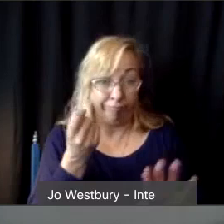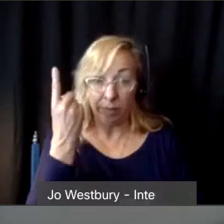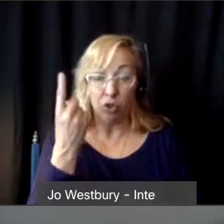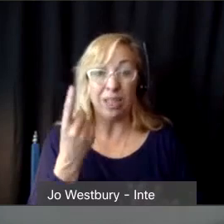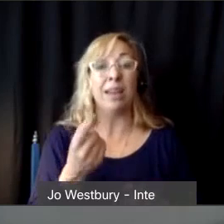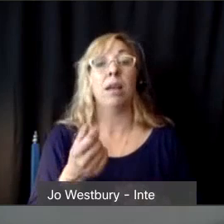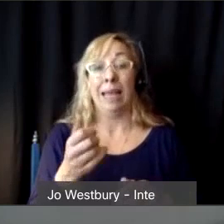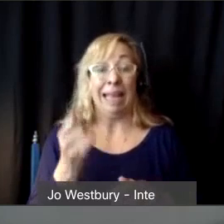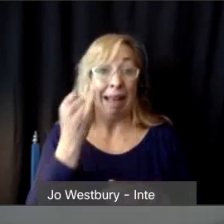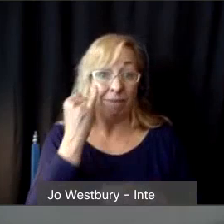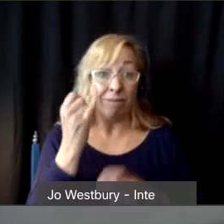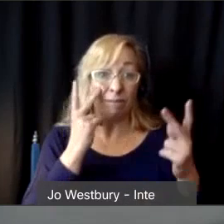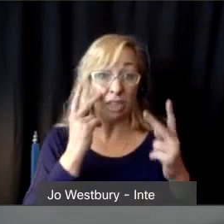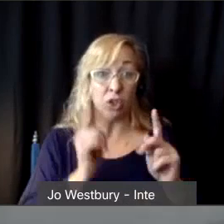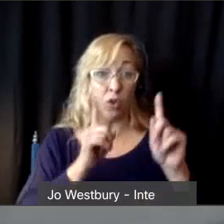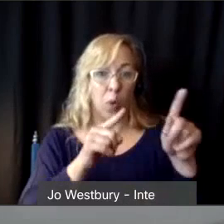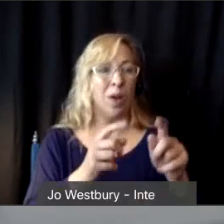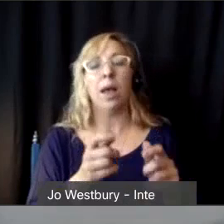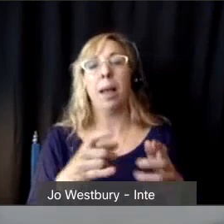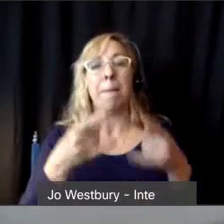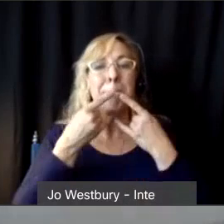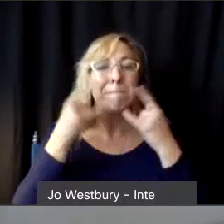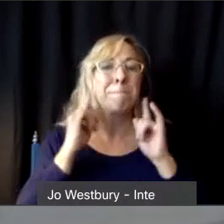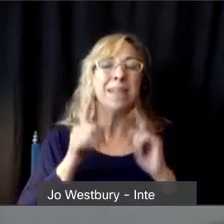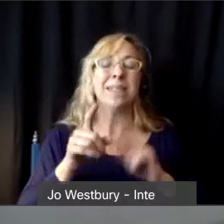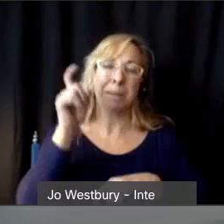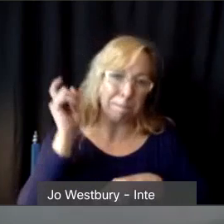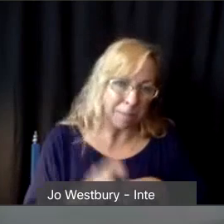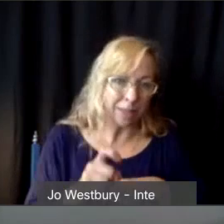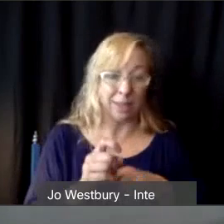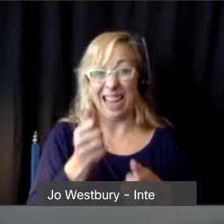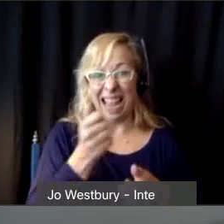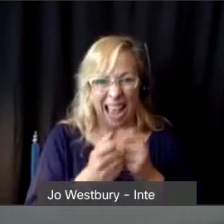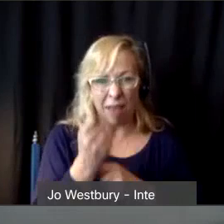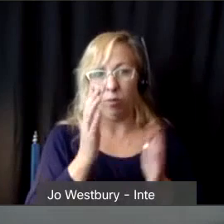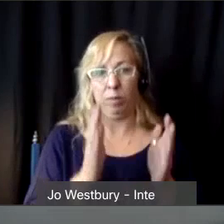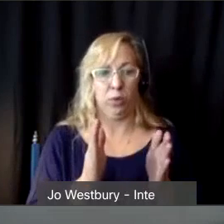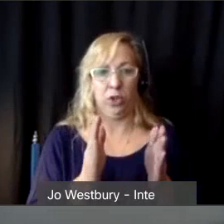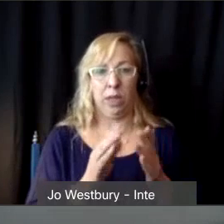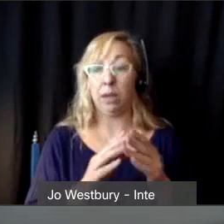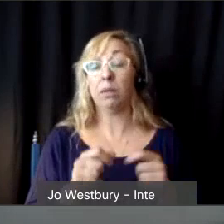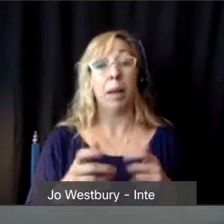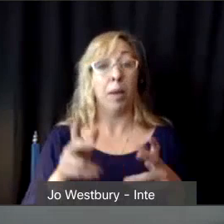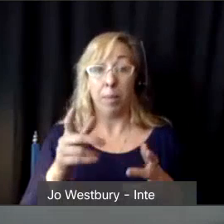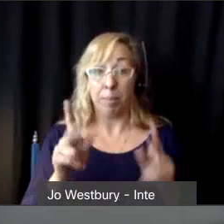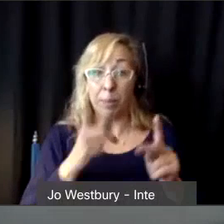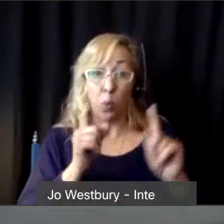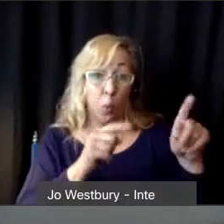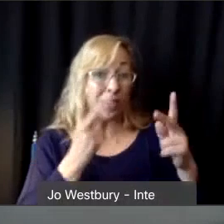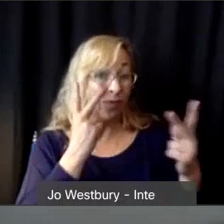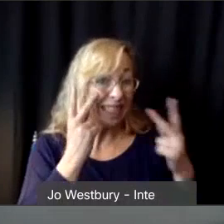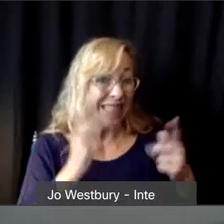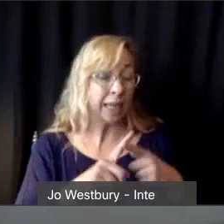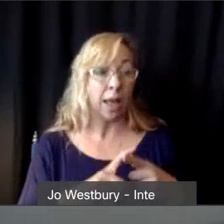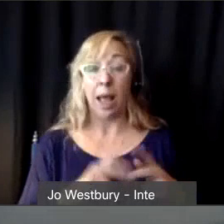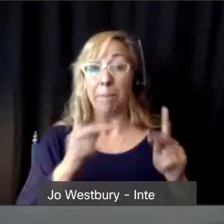at the ICF when the visits are occurring. So when the visit occurs, everyone should have on a mask because the people